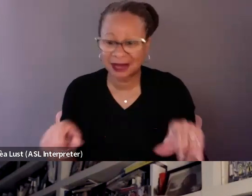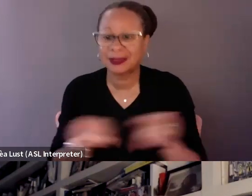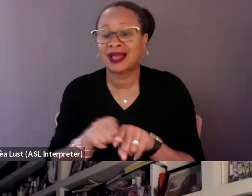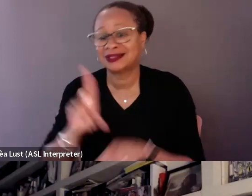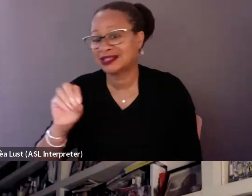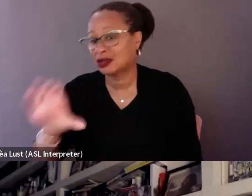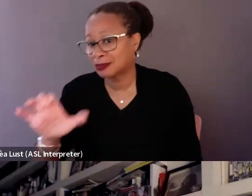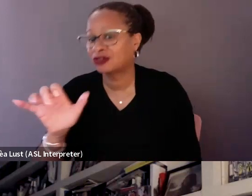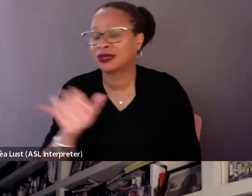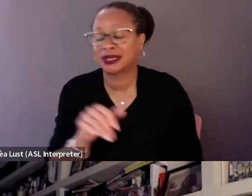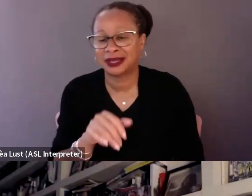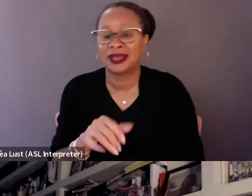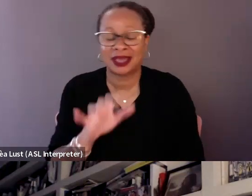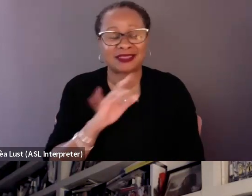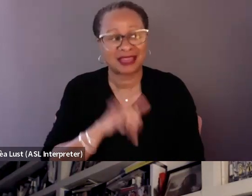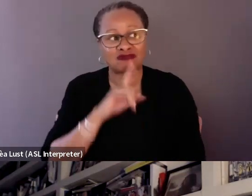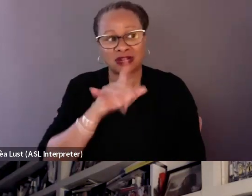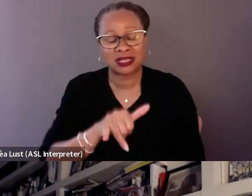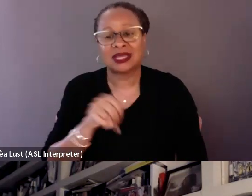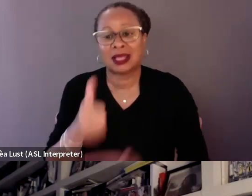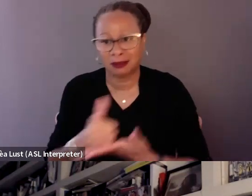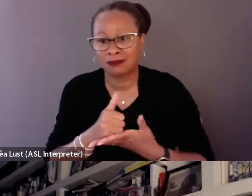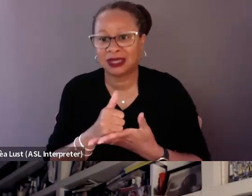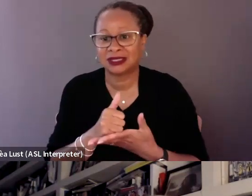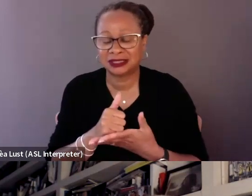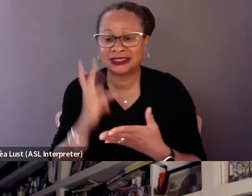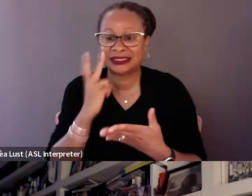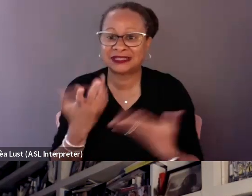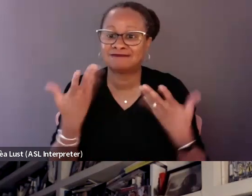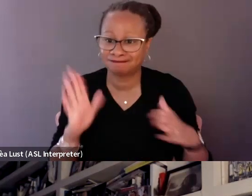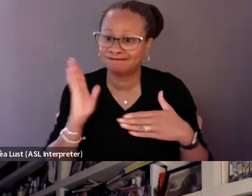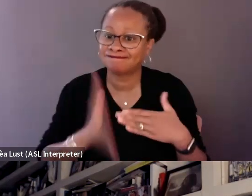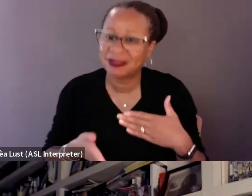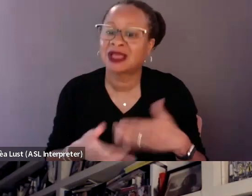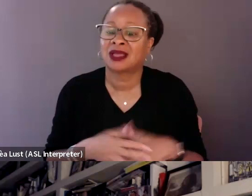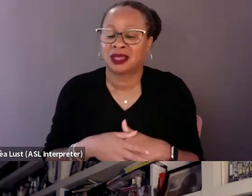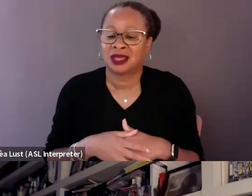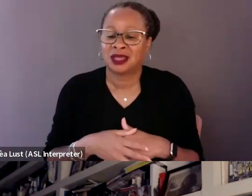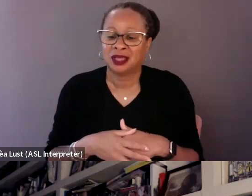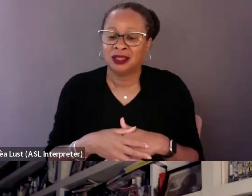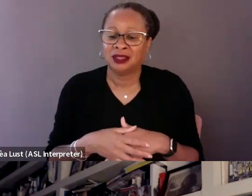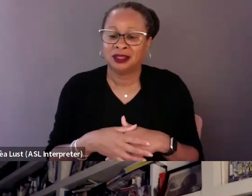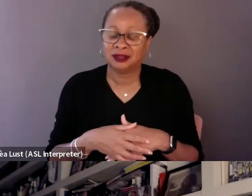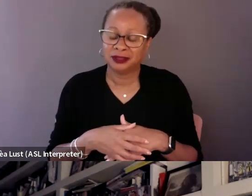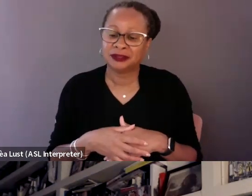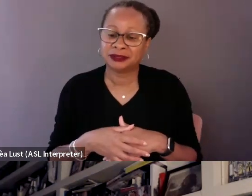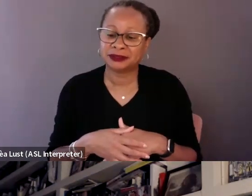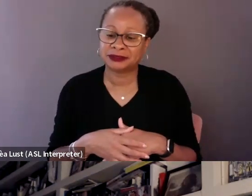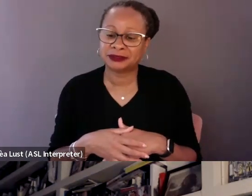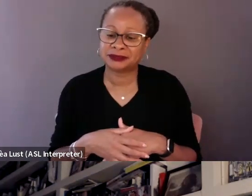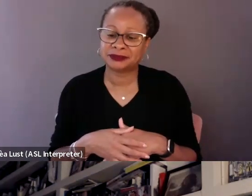and that really helps me to find the final